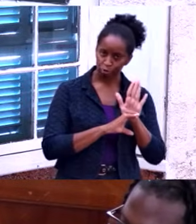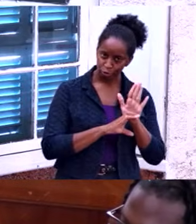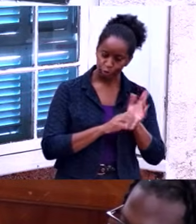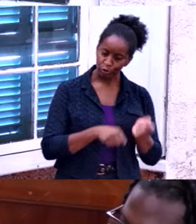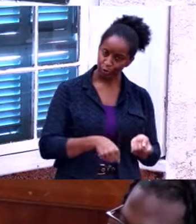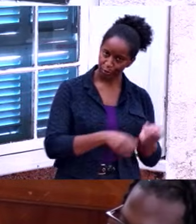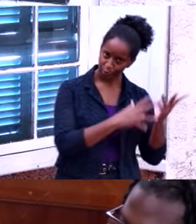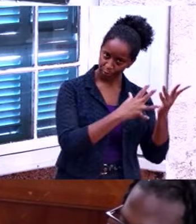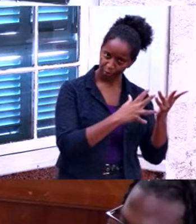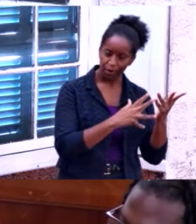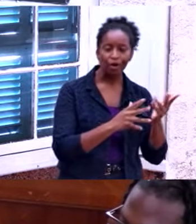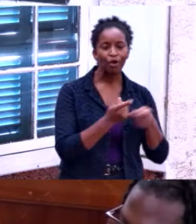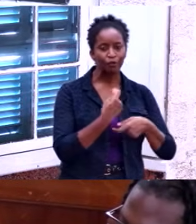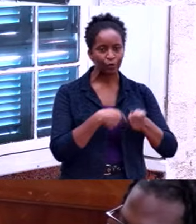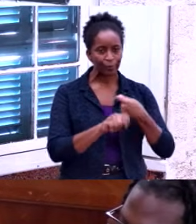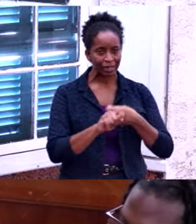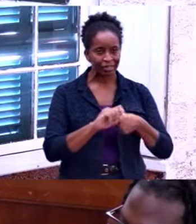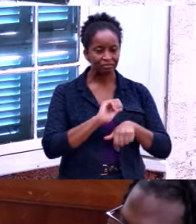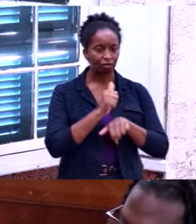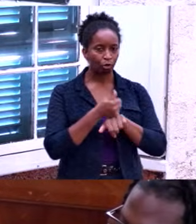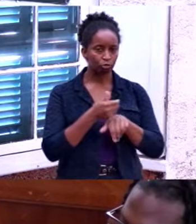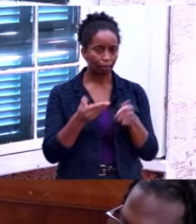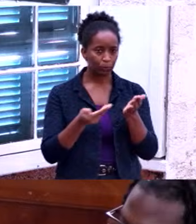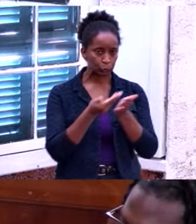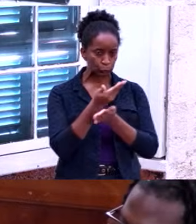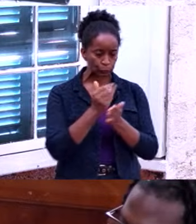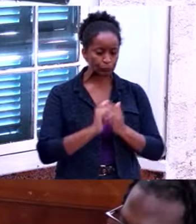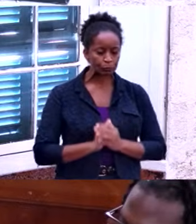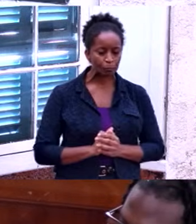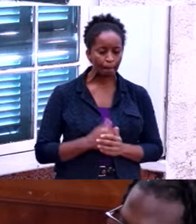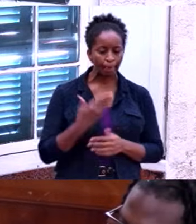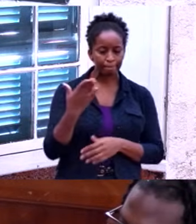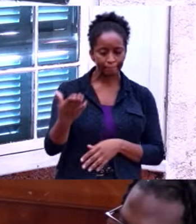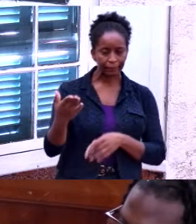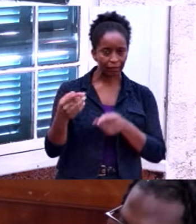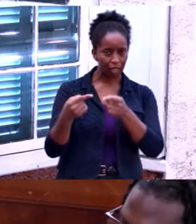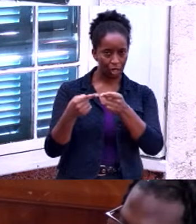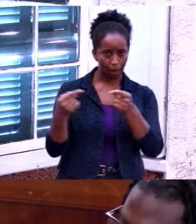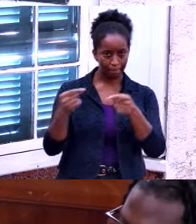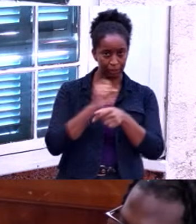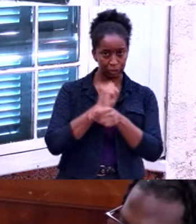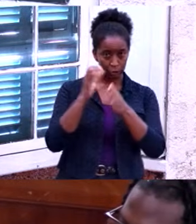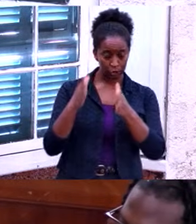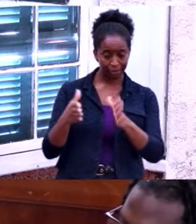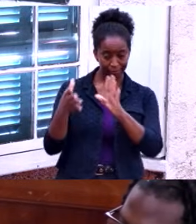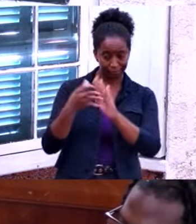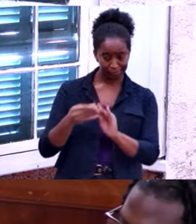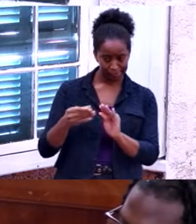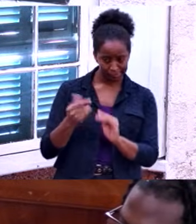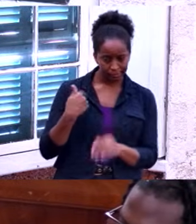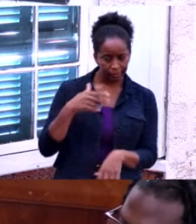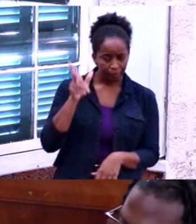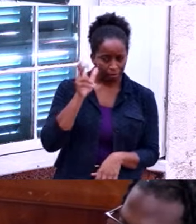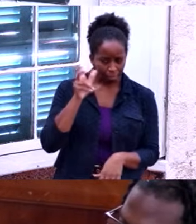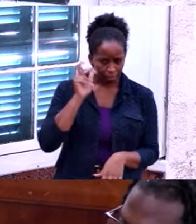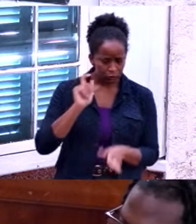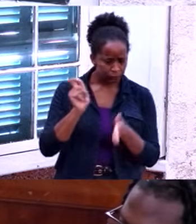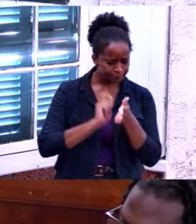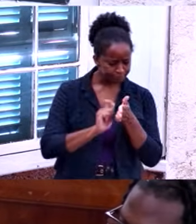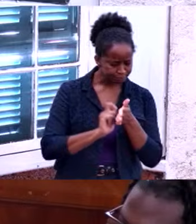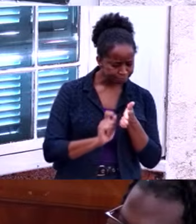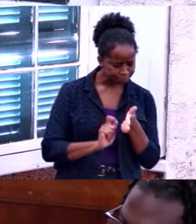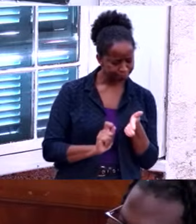place. And I want to know whether or not he is indeed serious. Because he spoke about the